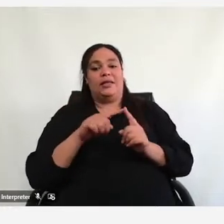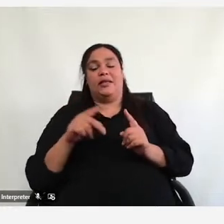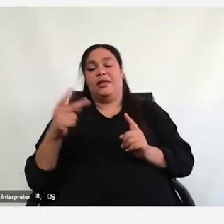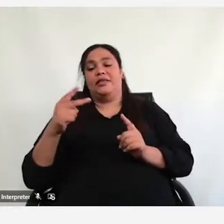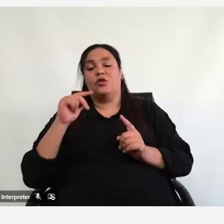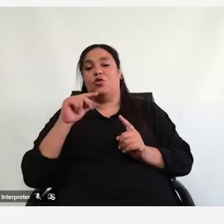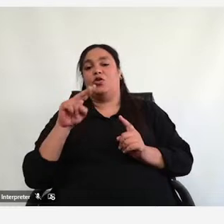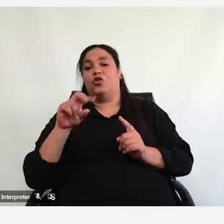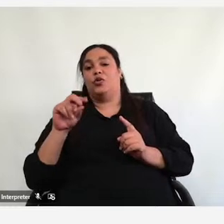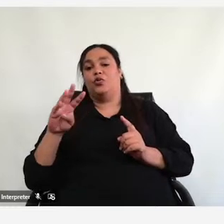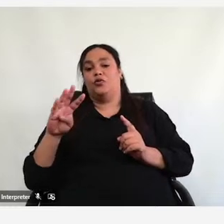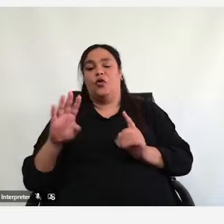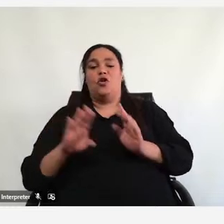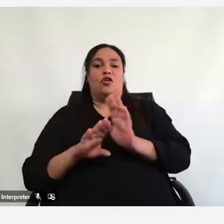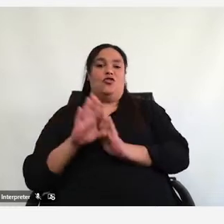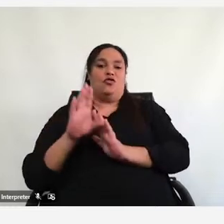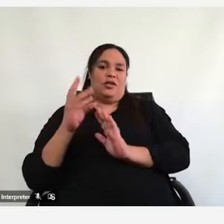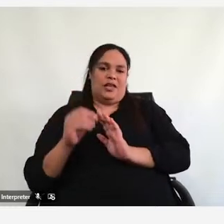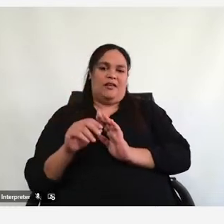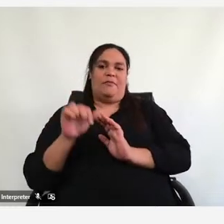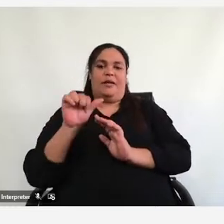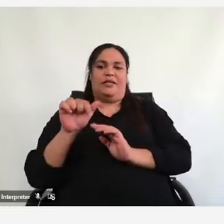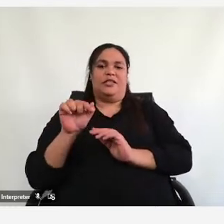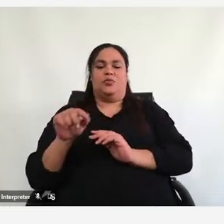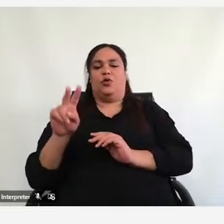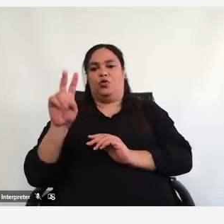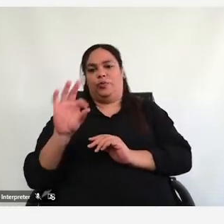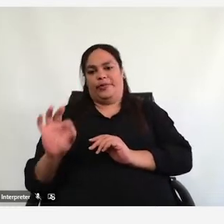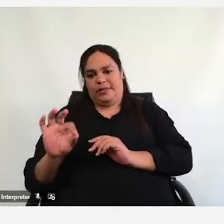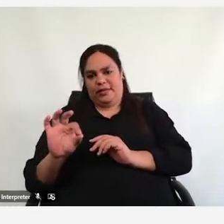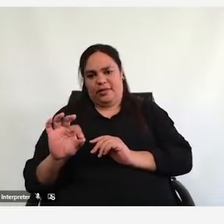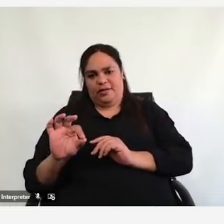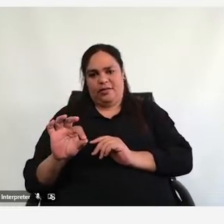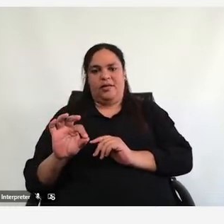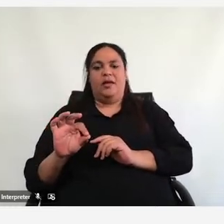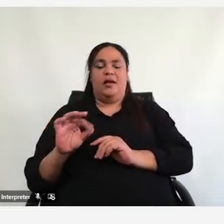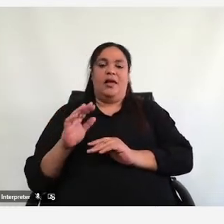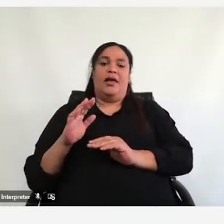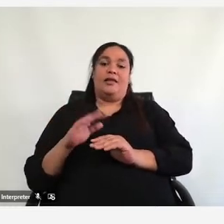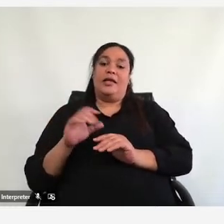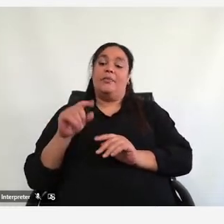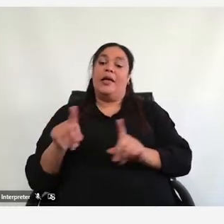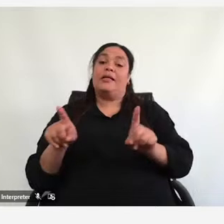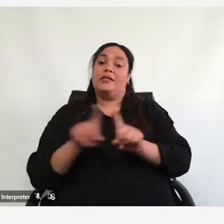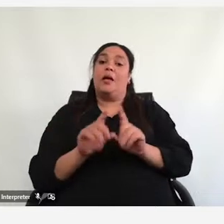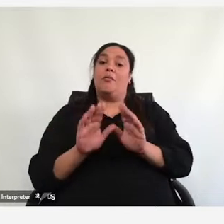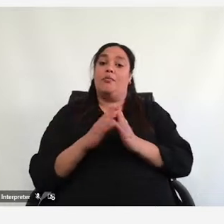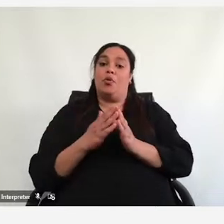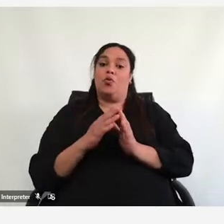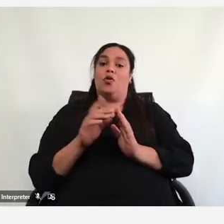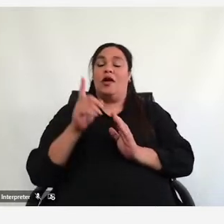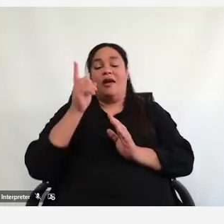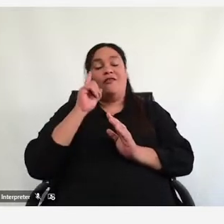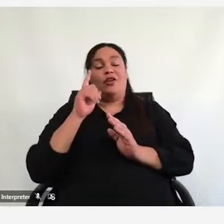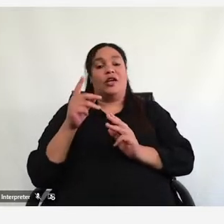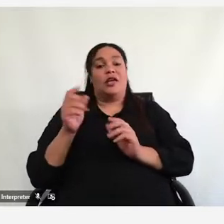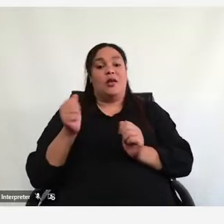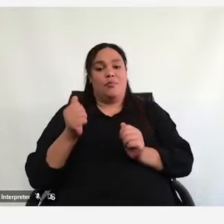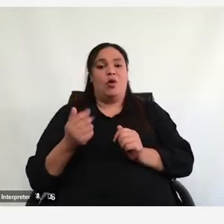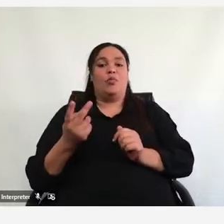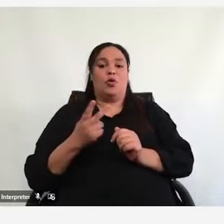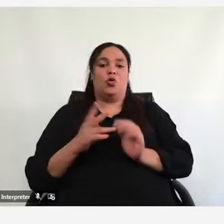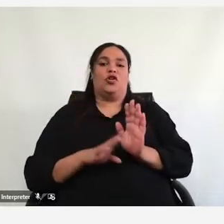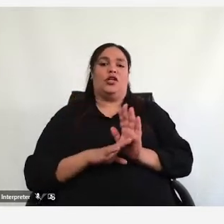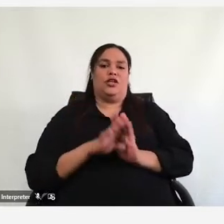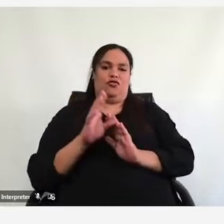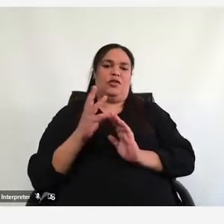of 2024 increased by 6.2%. And in the same book, that African employment has also